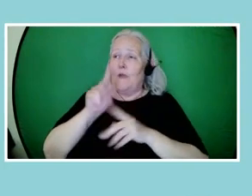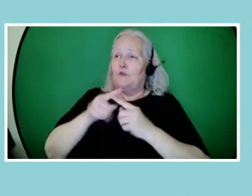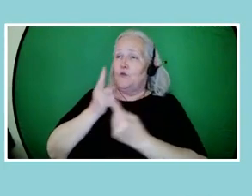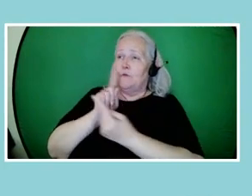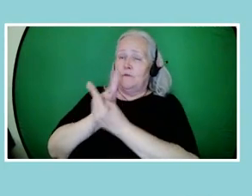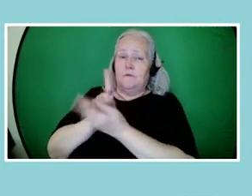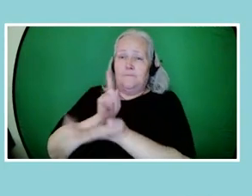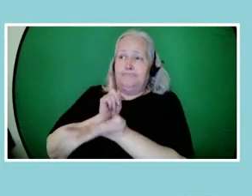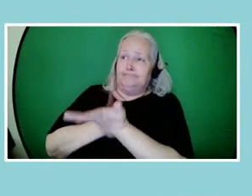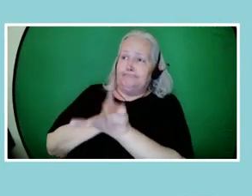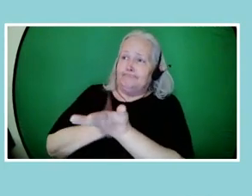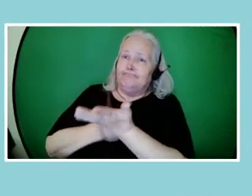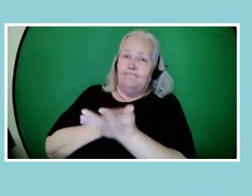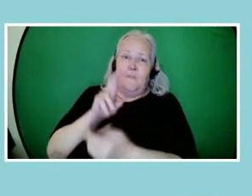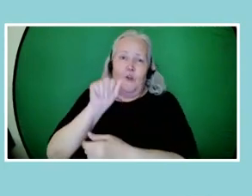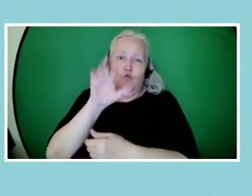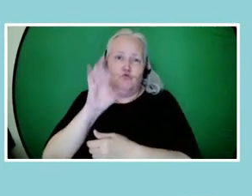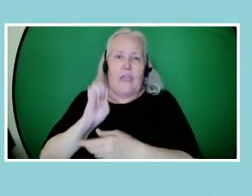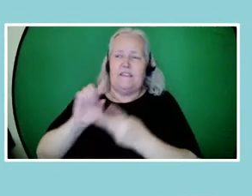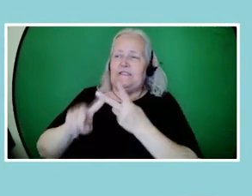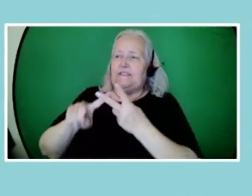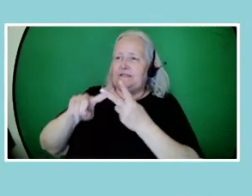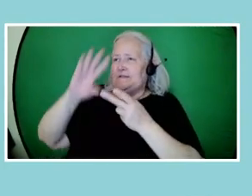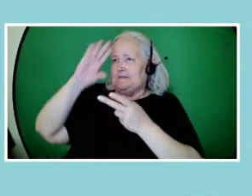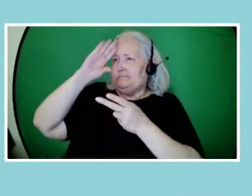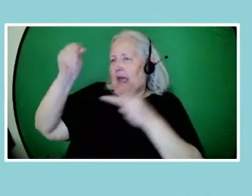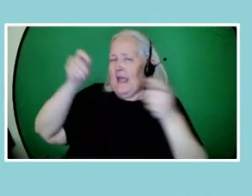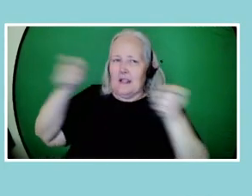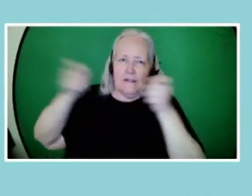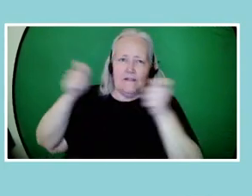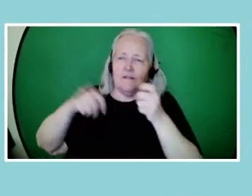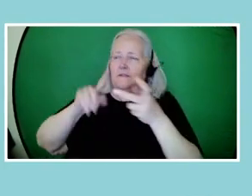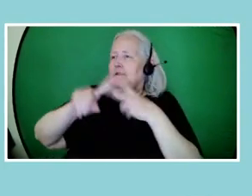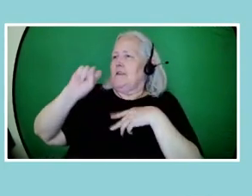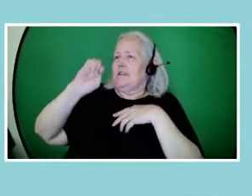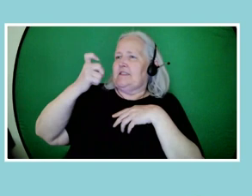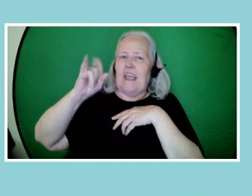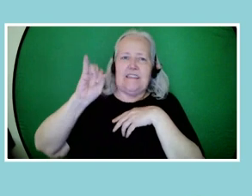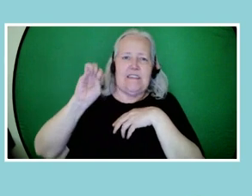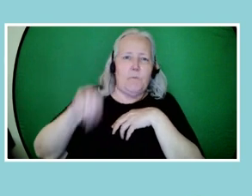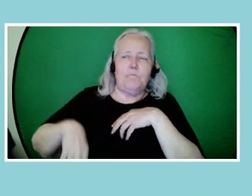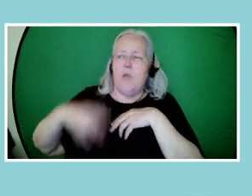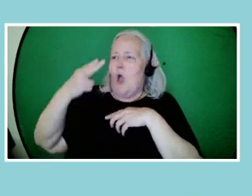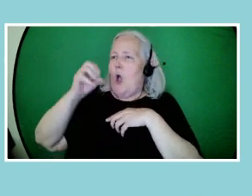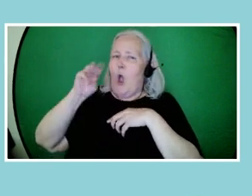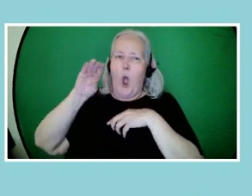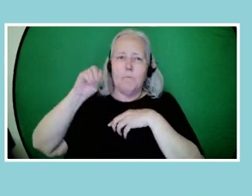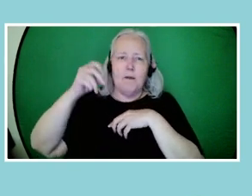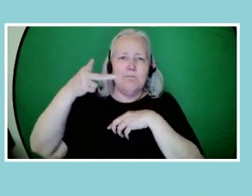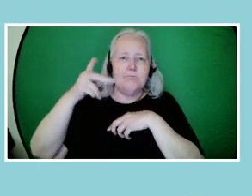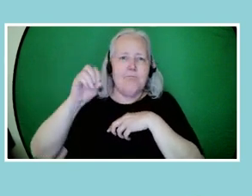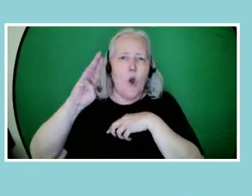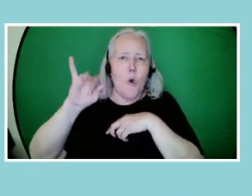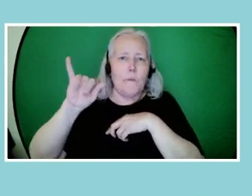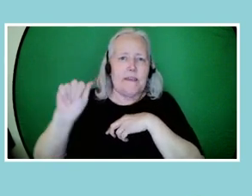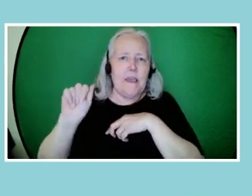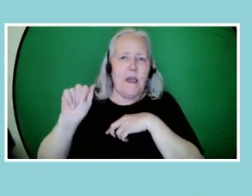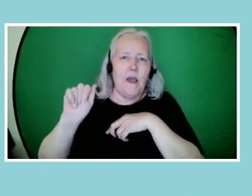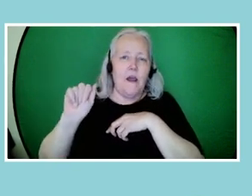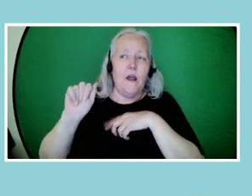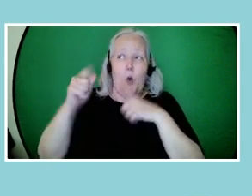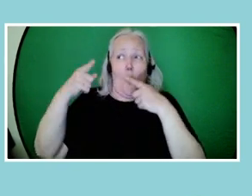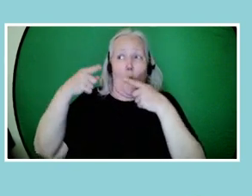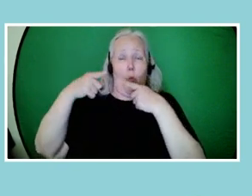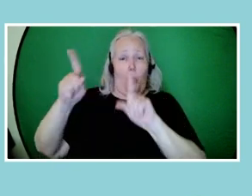race and patriarchy and sexism and homophobia, when there's a conflict happening,